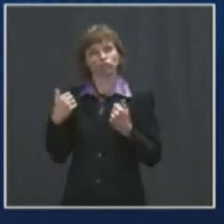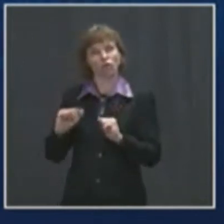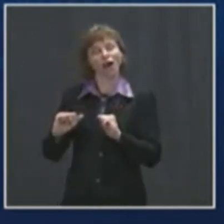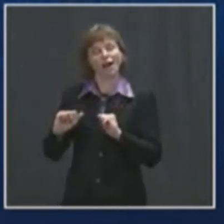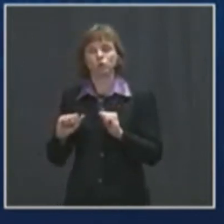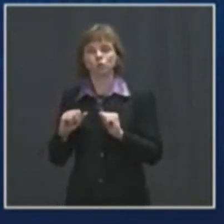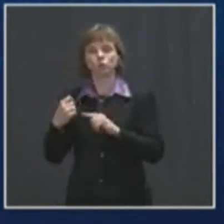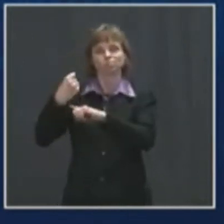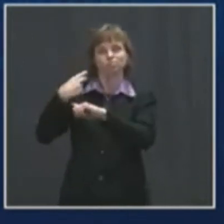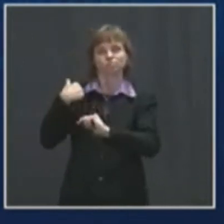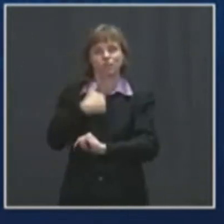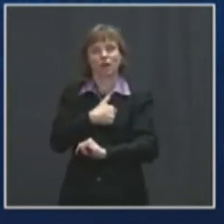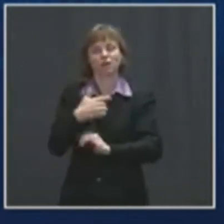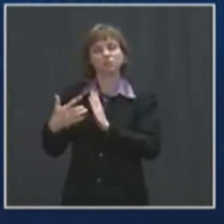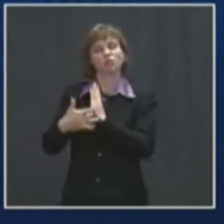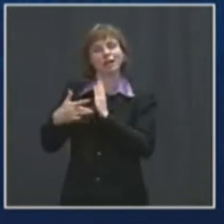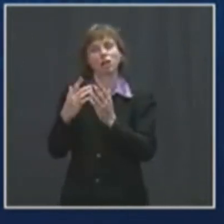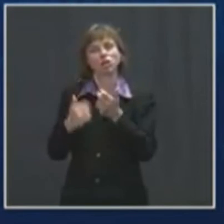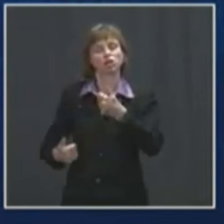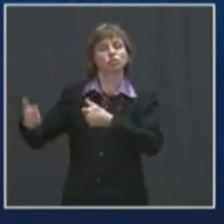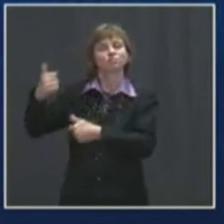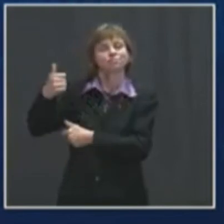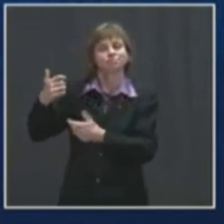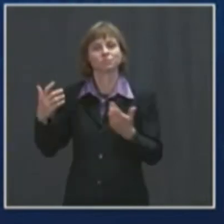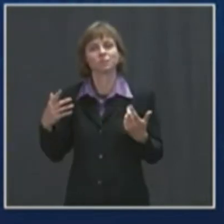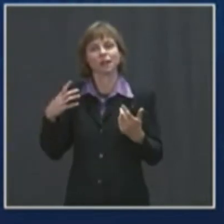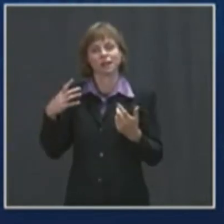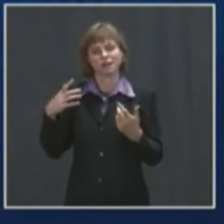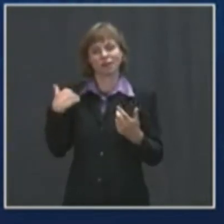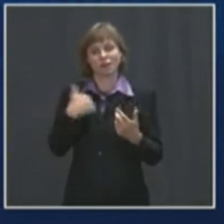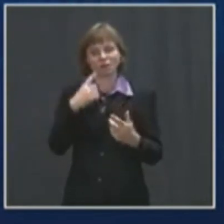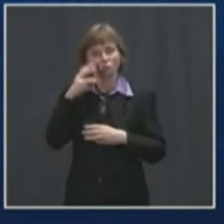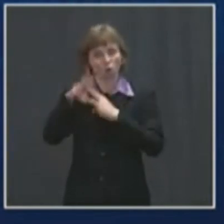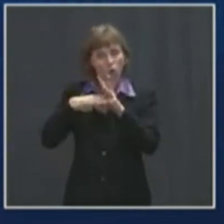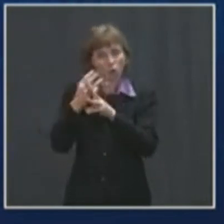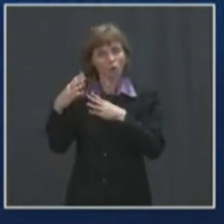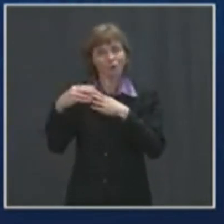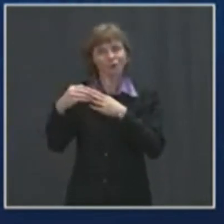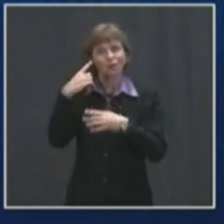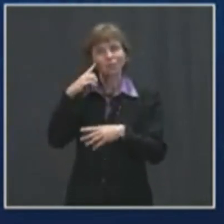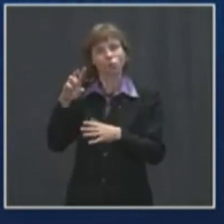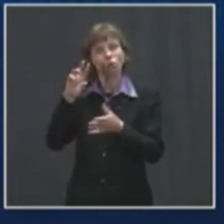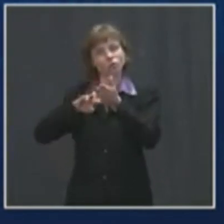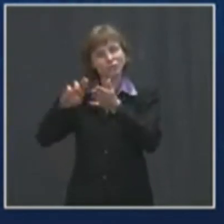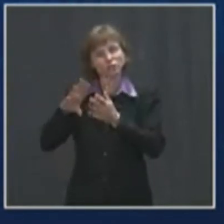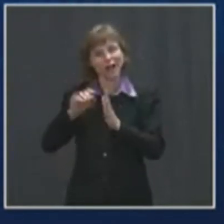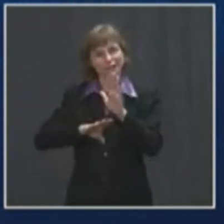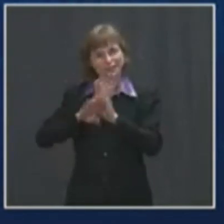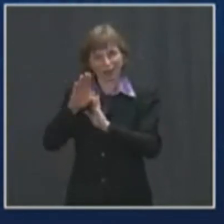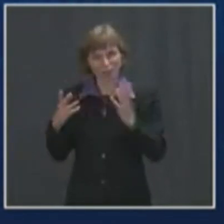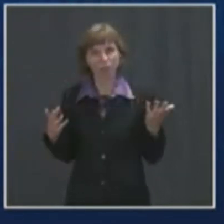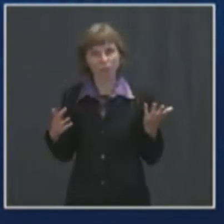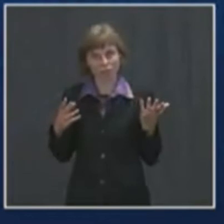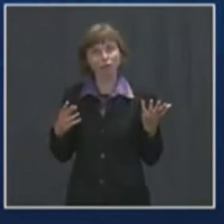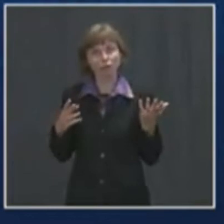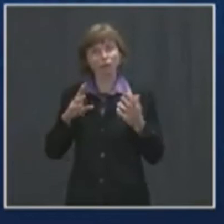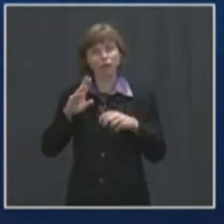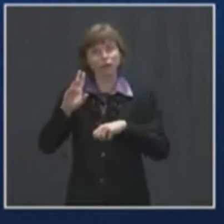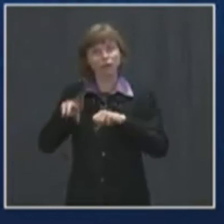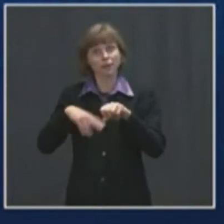displace America as the global leader in cutting-edge research and development and the technologies and industries of the future. The national security and